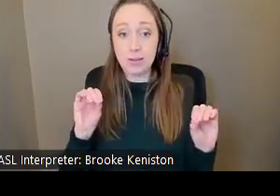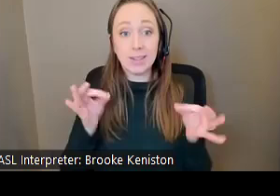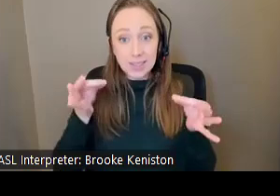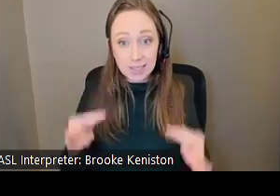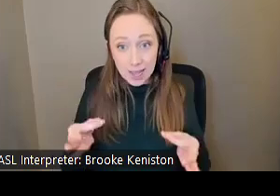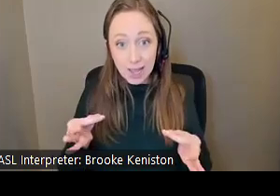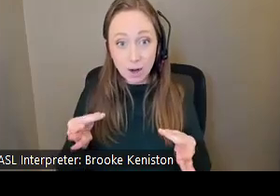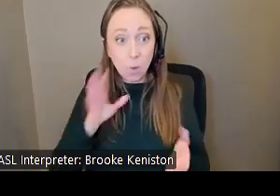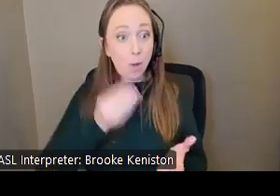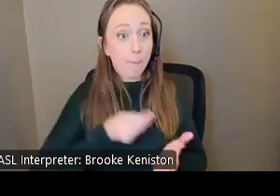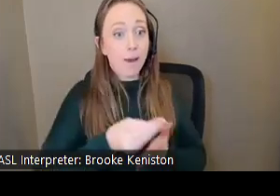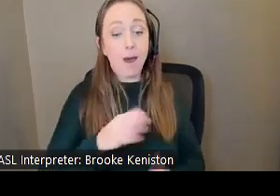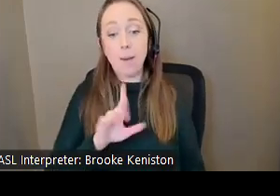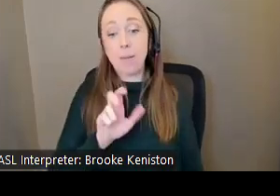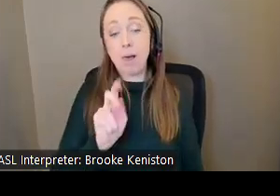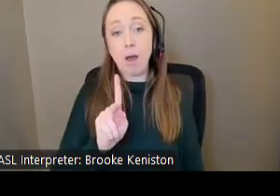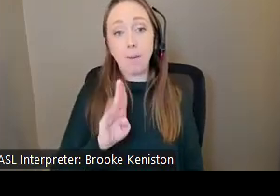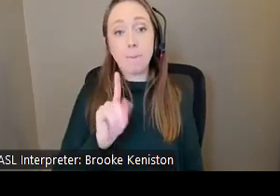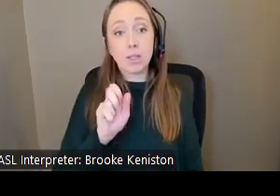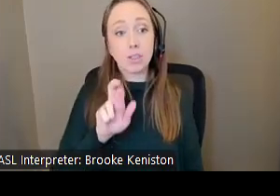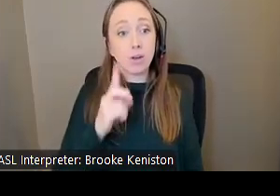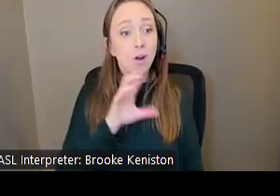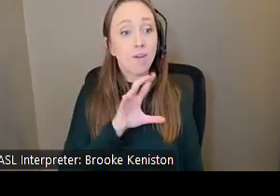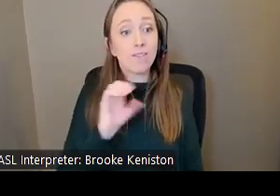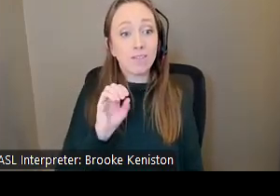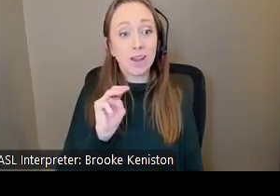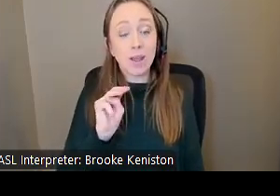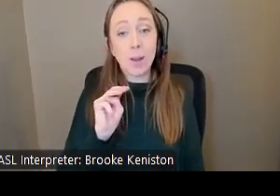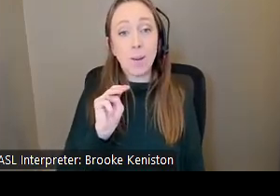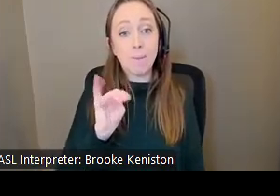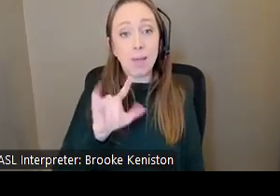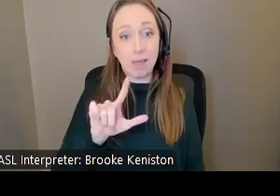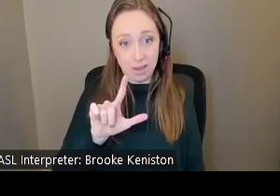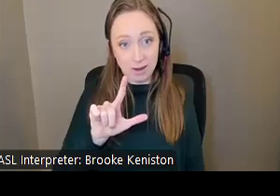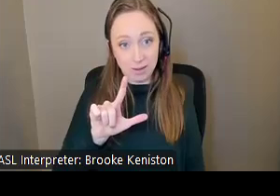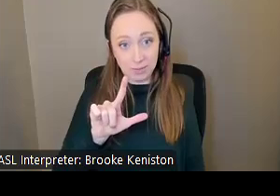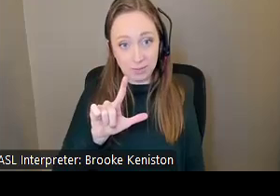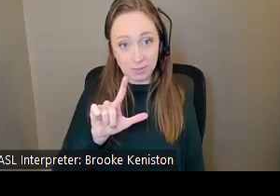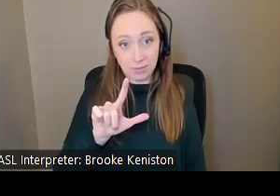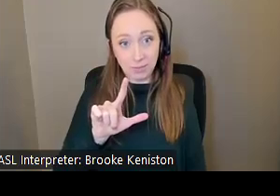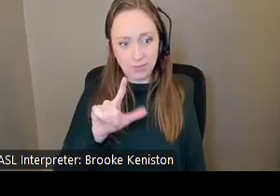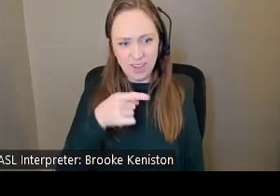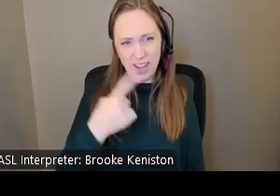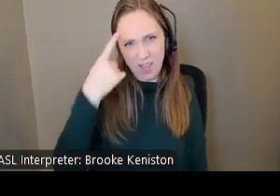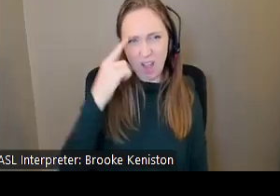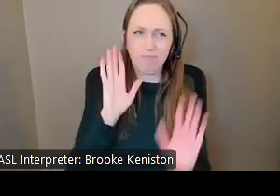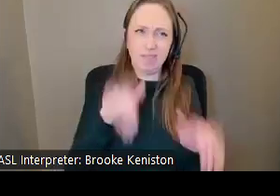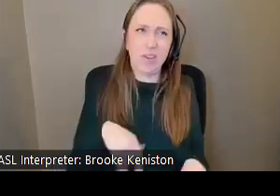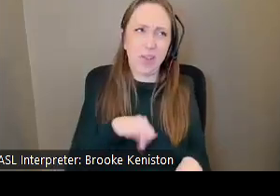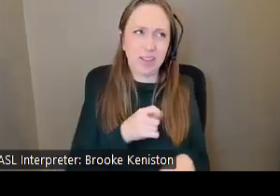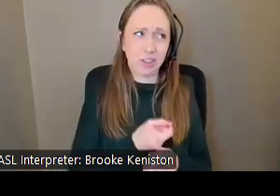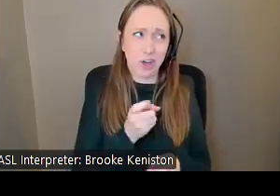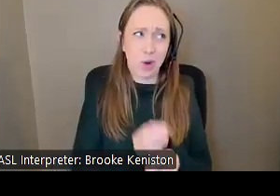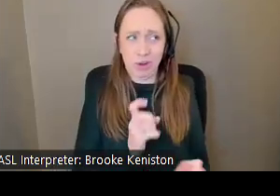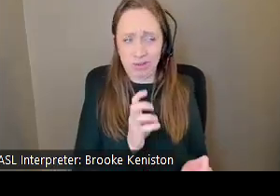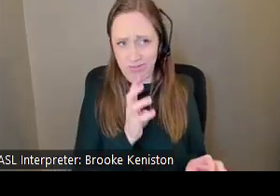million, and the CEO not only dismissed the offer and kind of thought it was a joke, he kind of counted